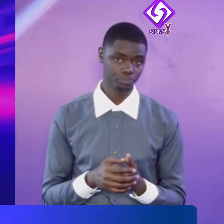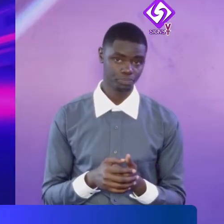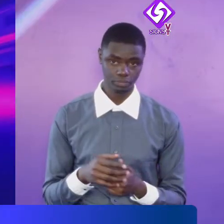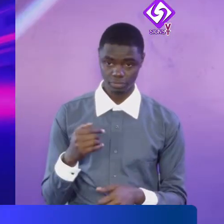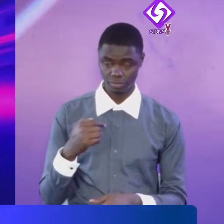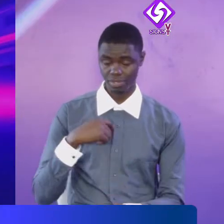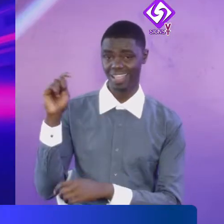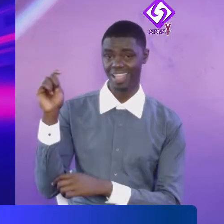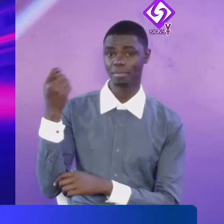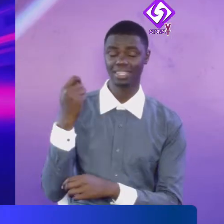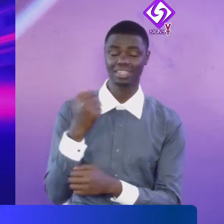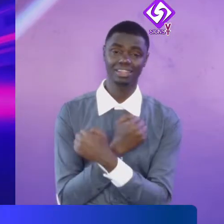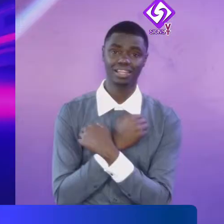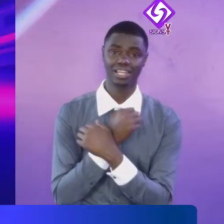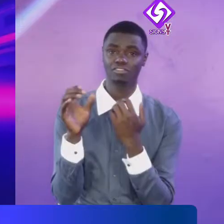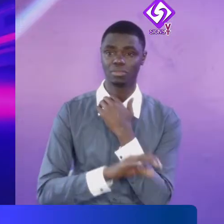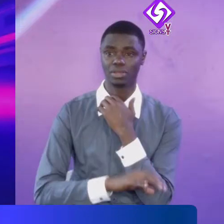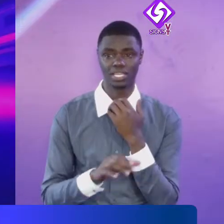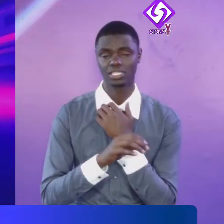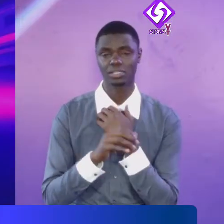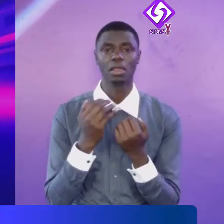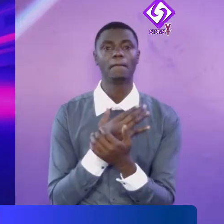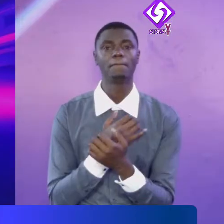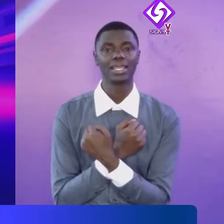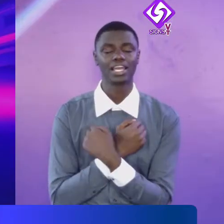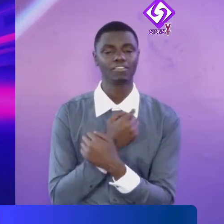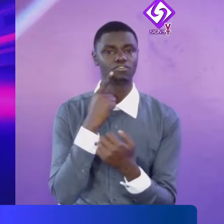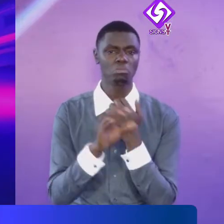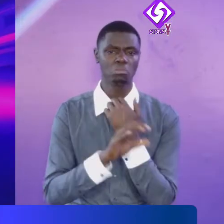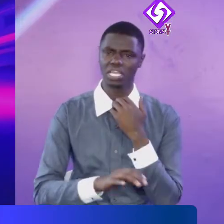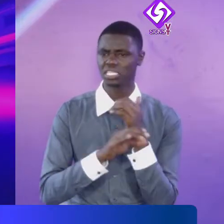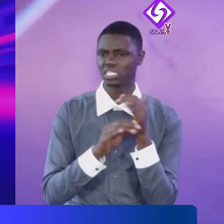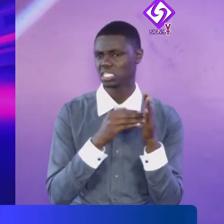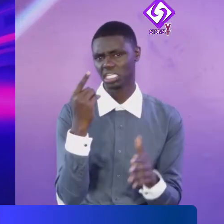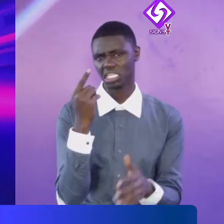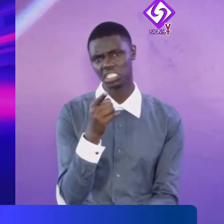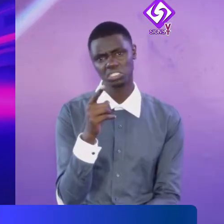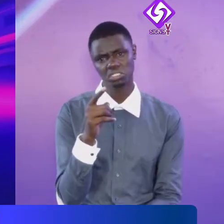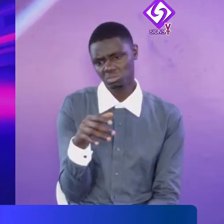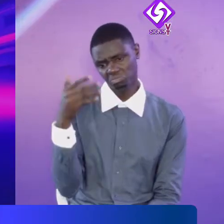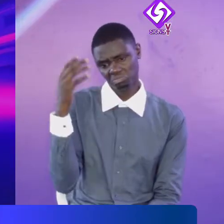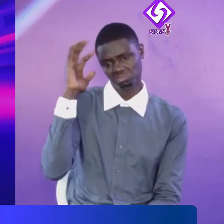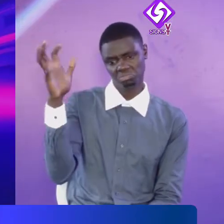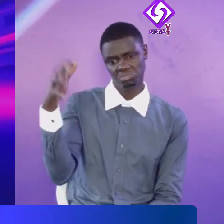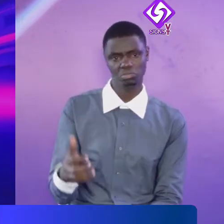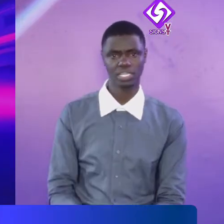Kenyan who love my country. So if my love for my country is against you, that's up to you. No.